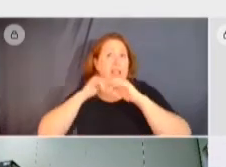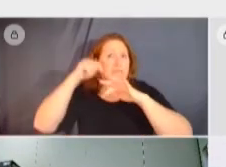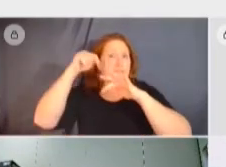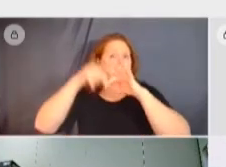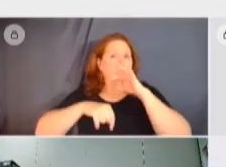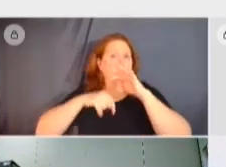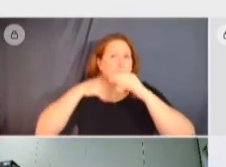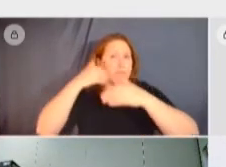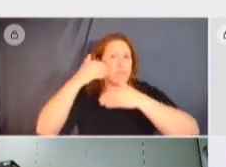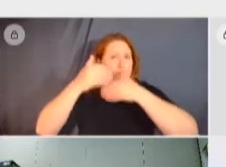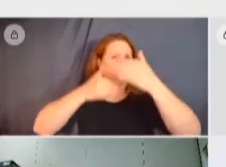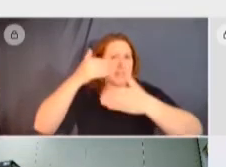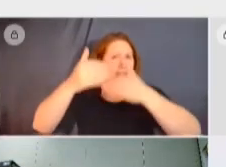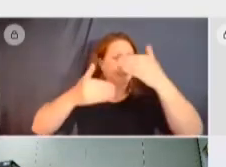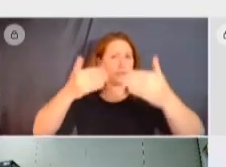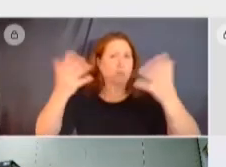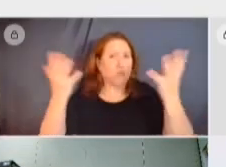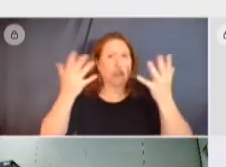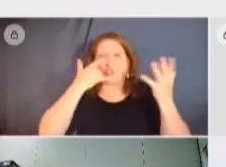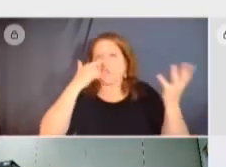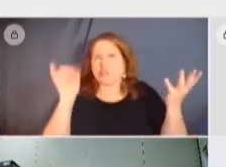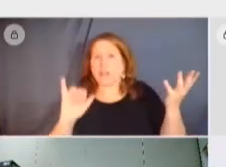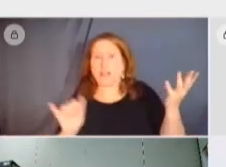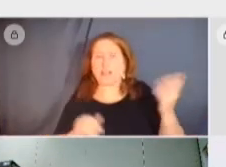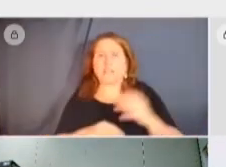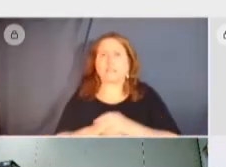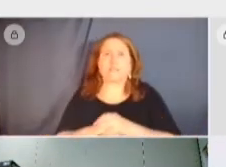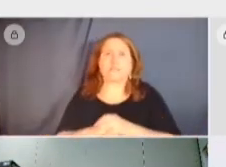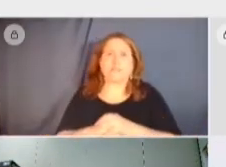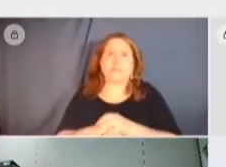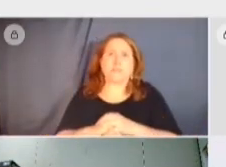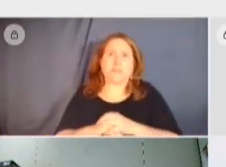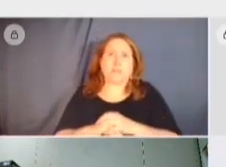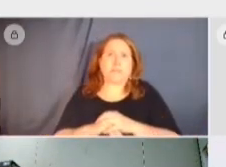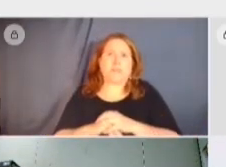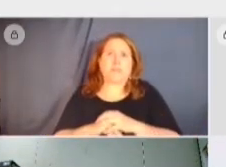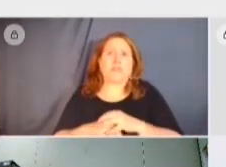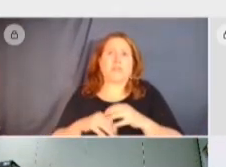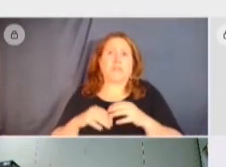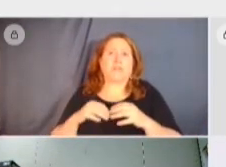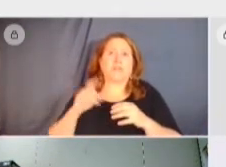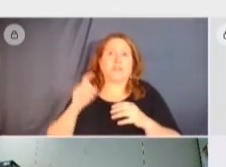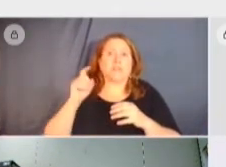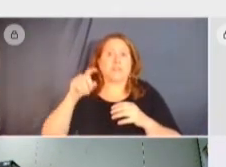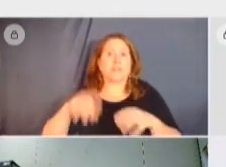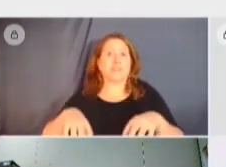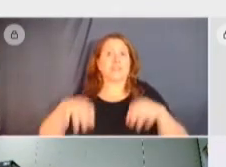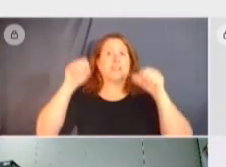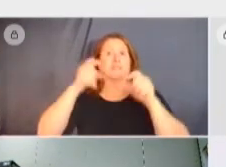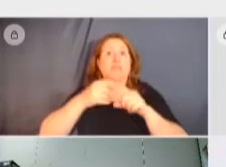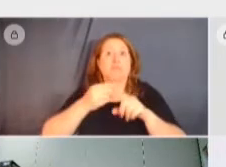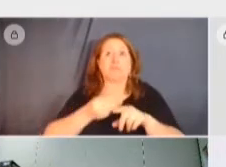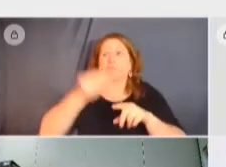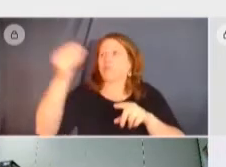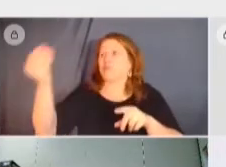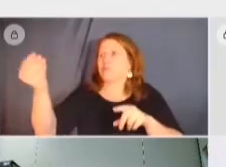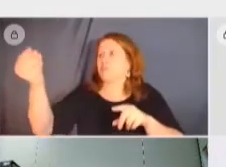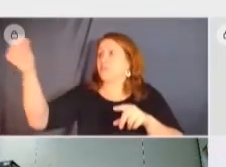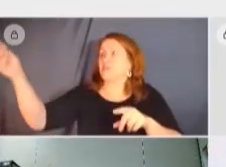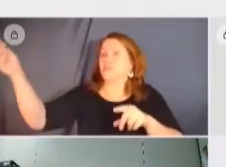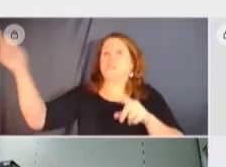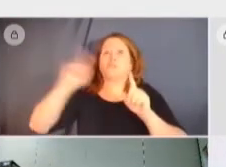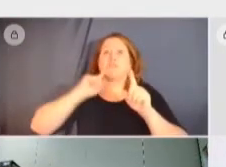whatever. But you can't leave it this way. You can't keep reporting that X number of thousand non-filers haven't been followed up